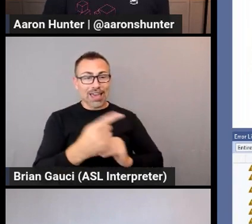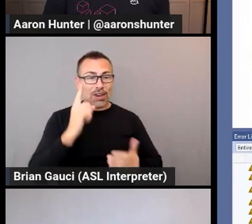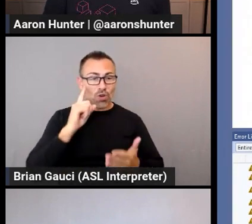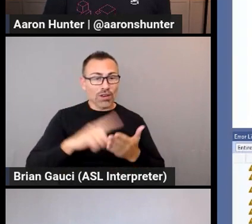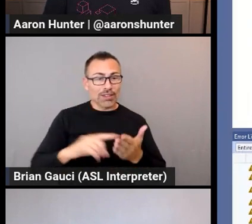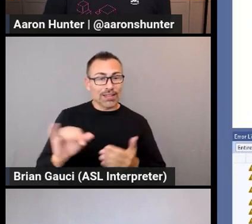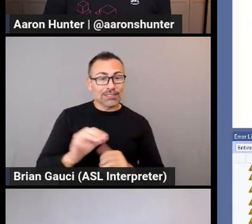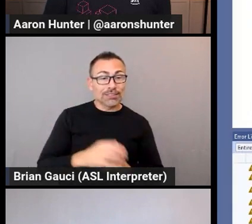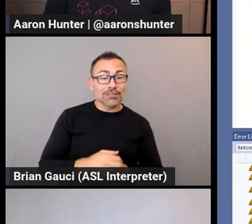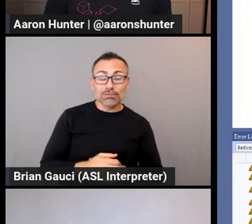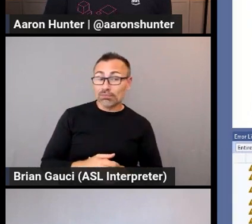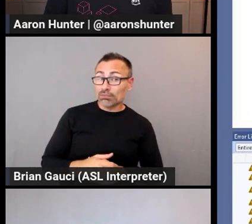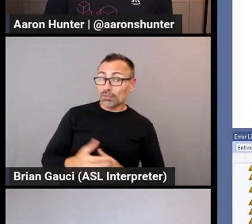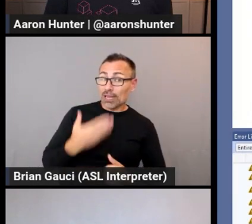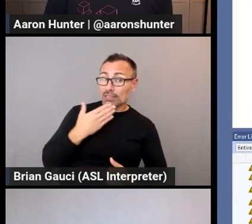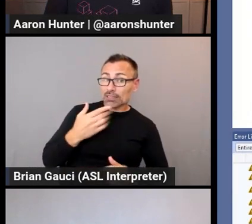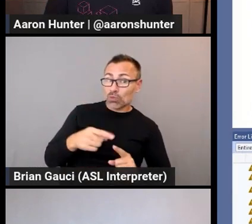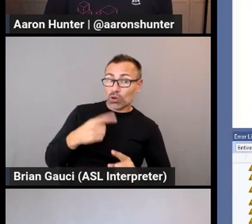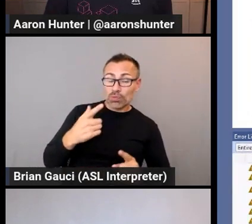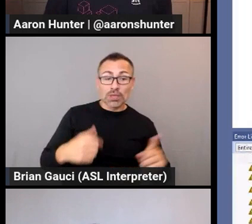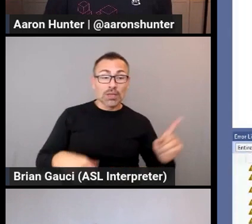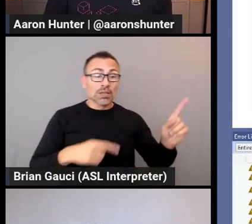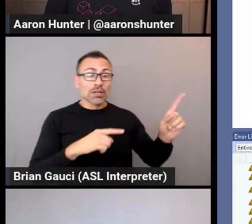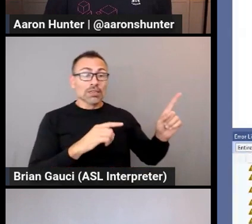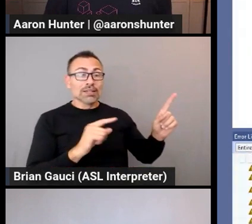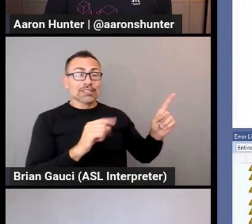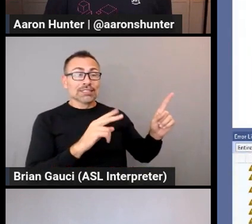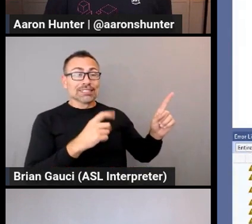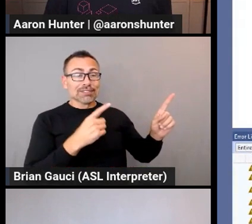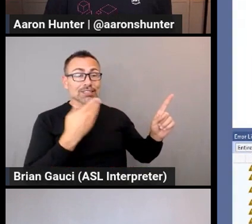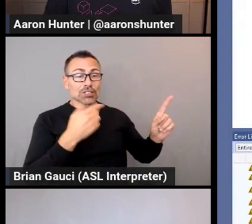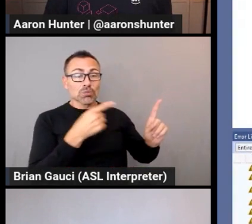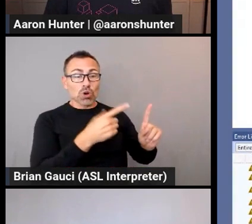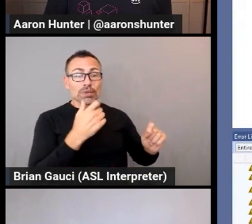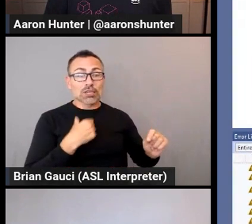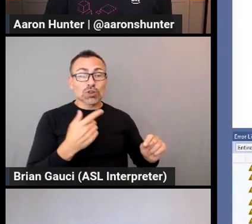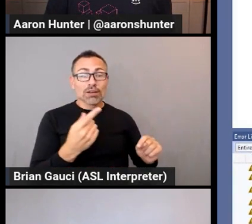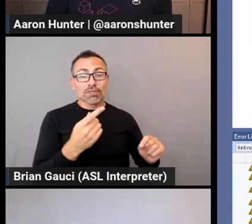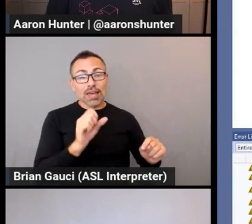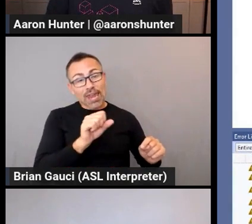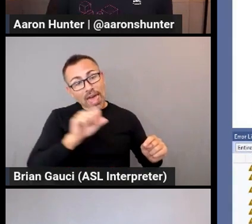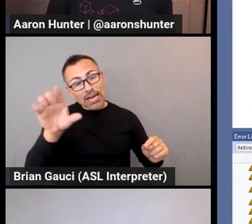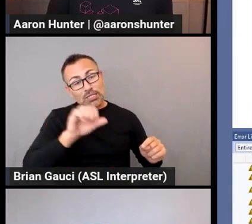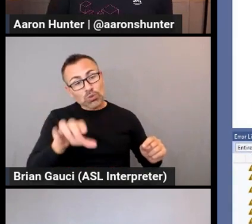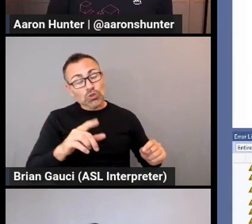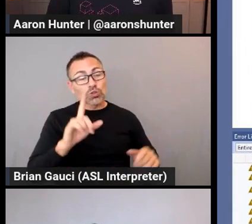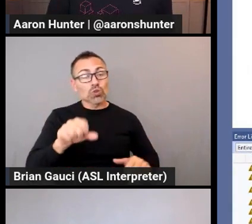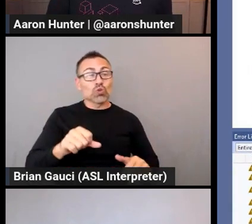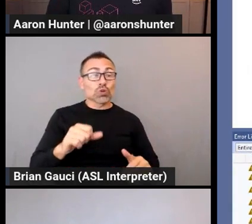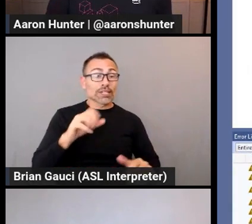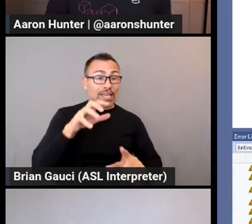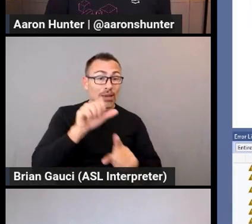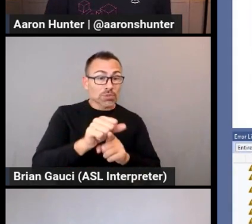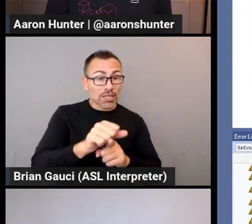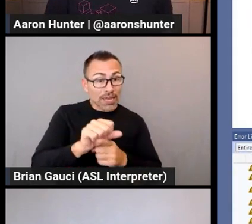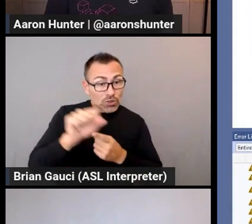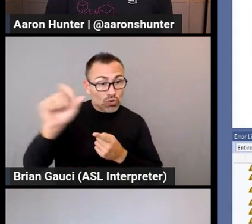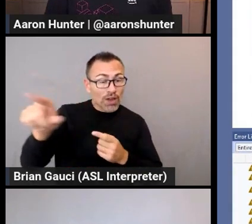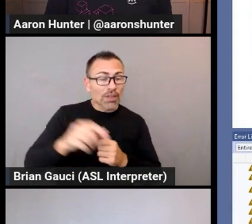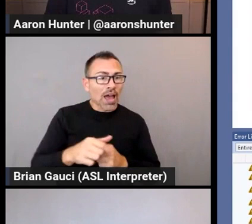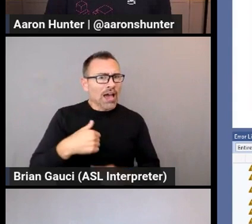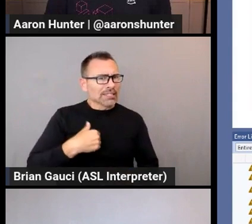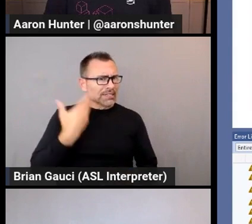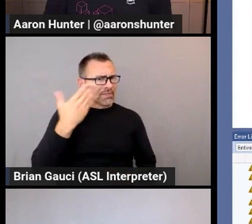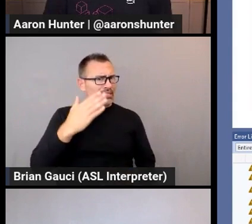because you got that export as CSV there, right? So you could theoretically drive this and capture that. So that's an interesting use case I hadn't even thought